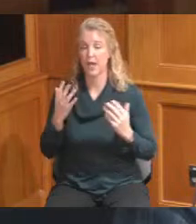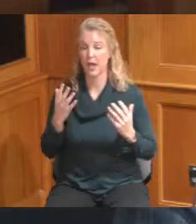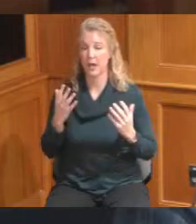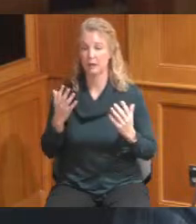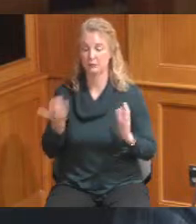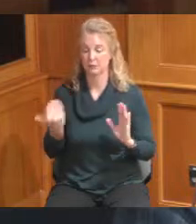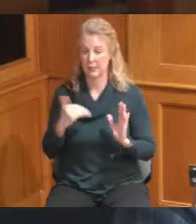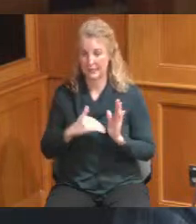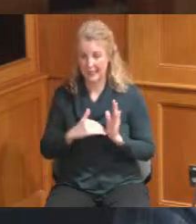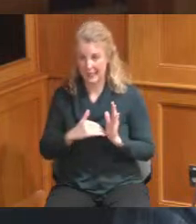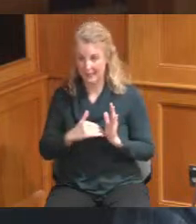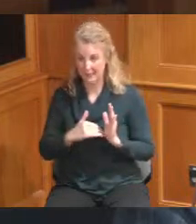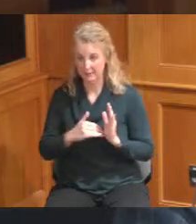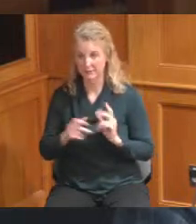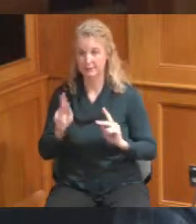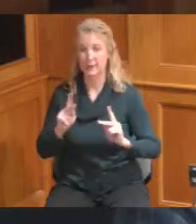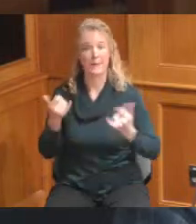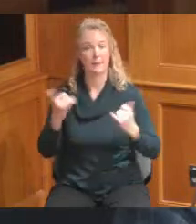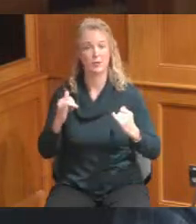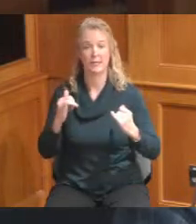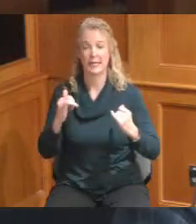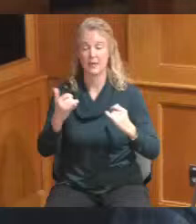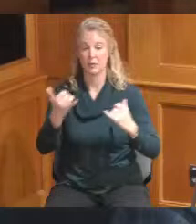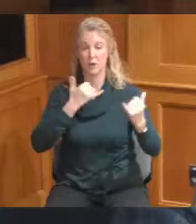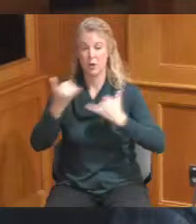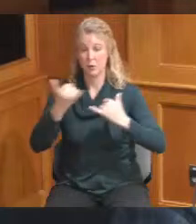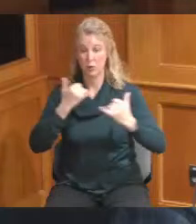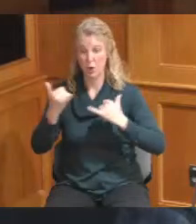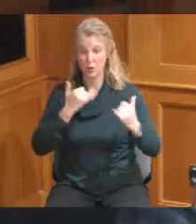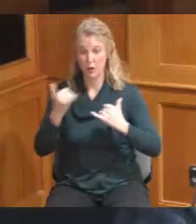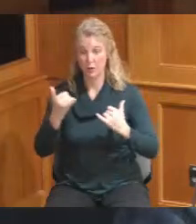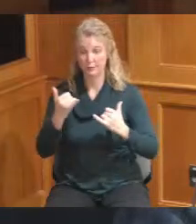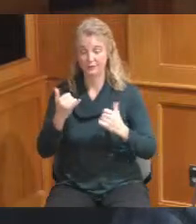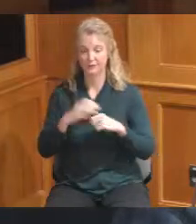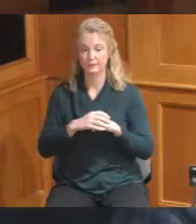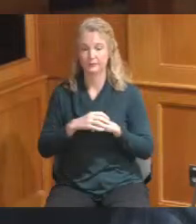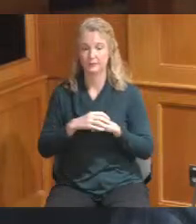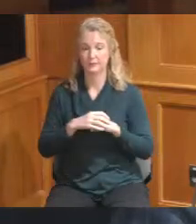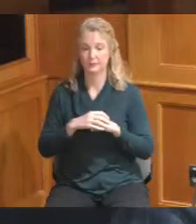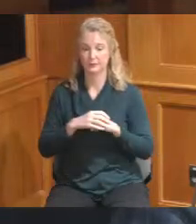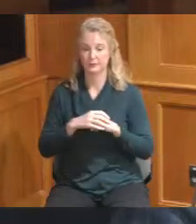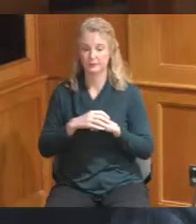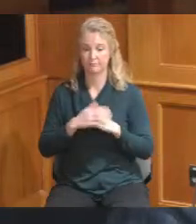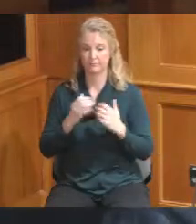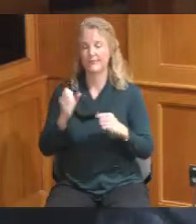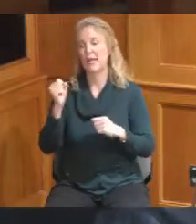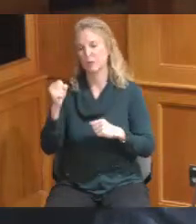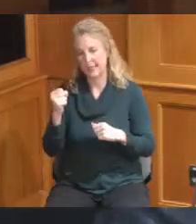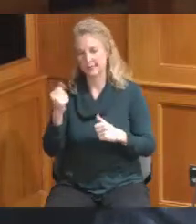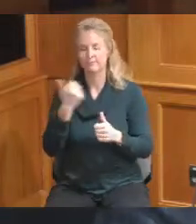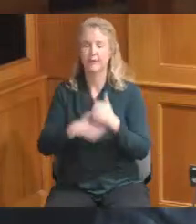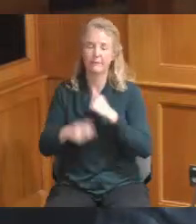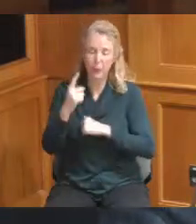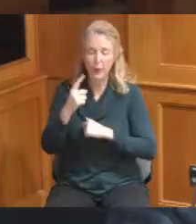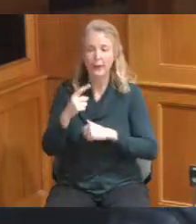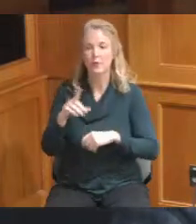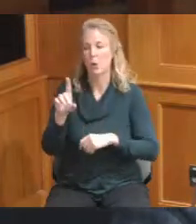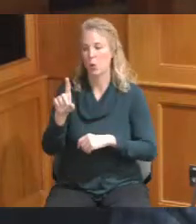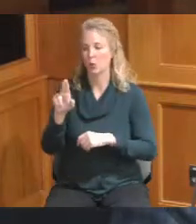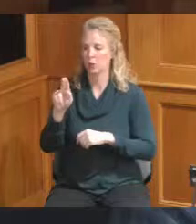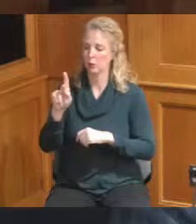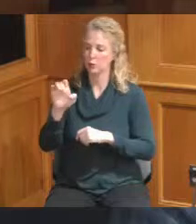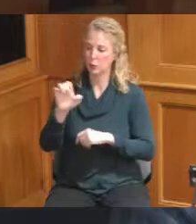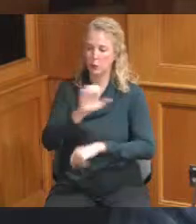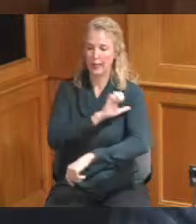reiterate, I'm still getting calls from people, and these aren't regular. Of course, everyone looks at their Duke Energy bill and get, oh